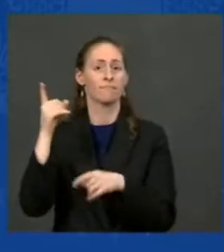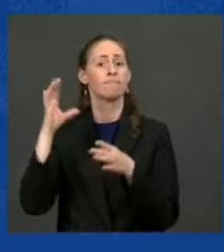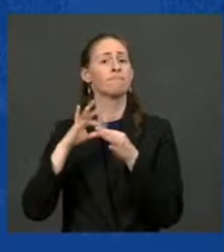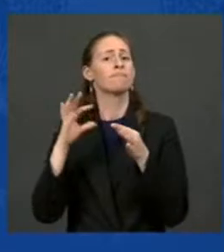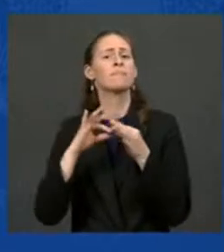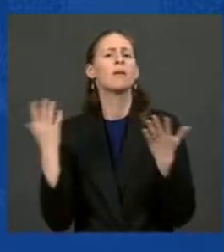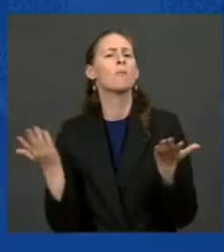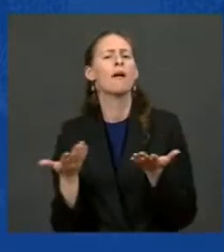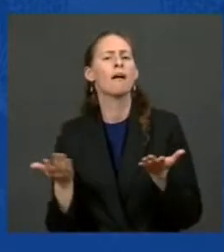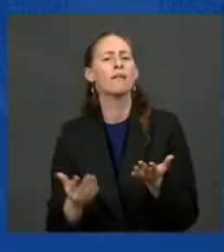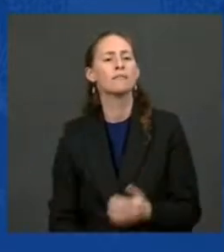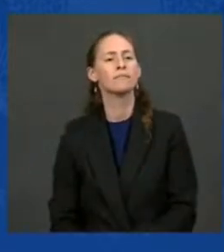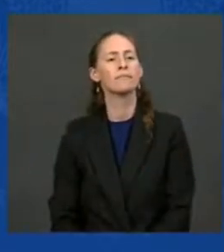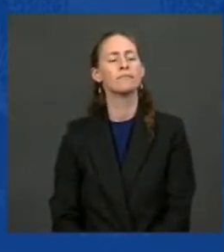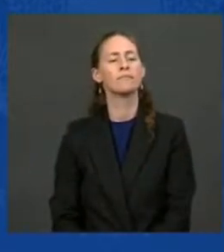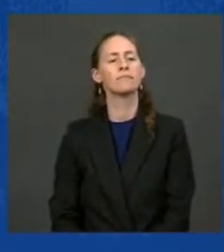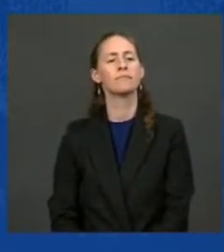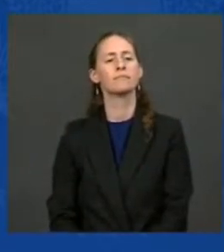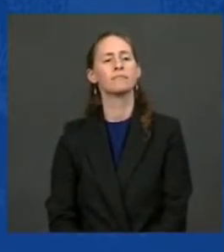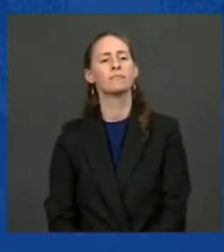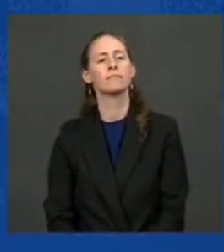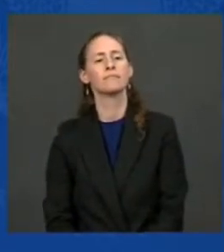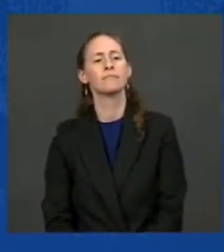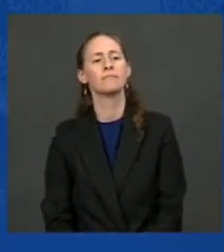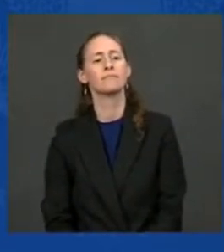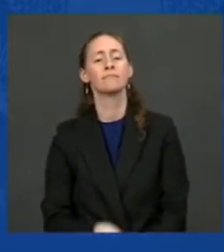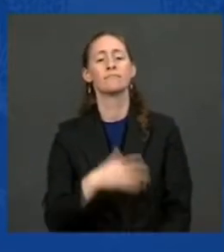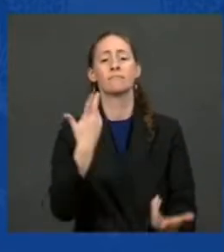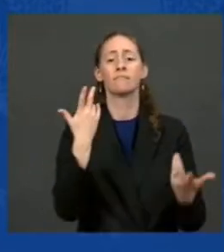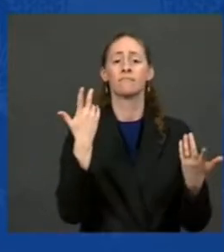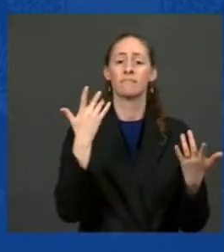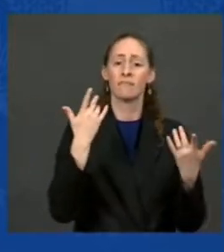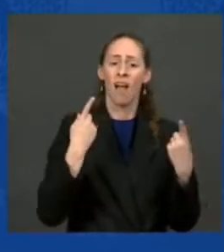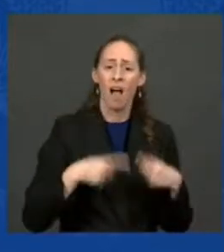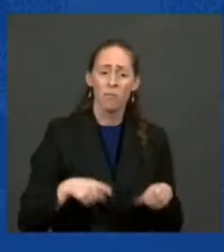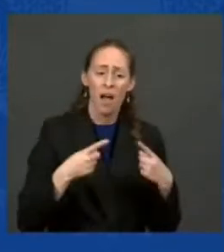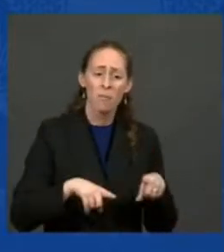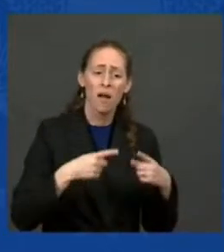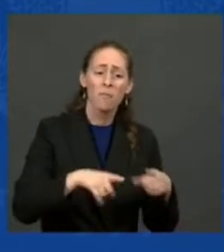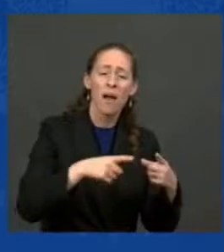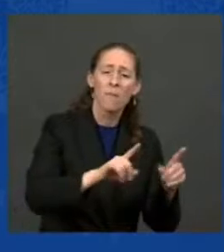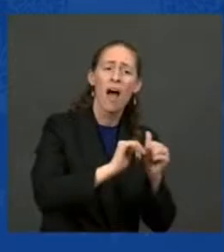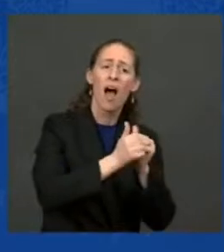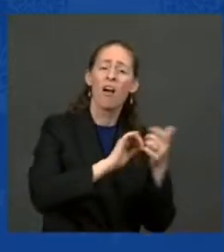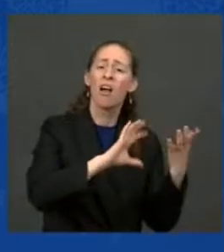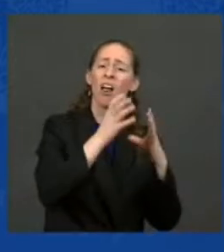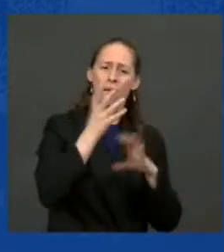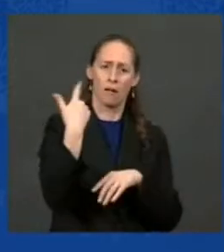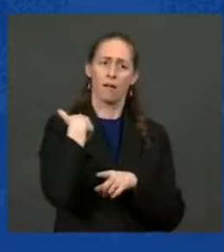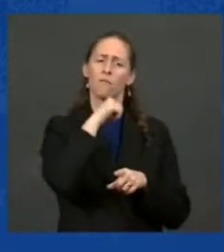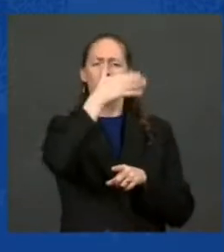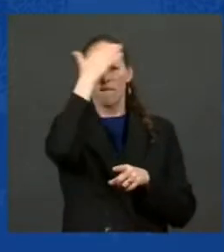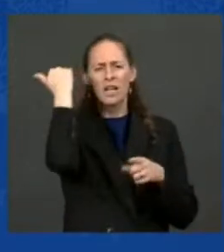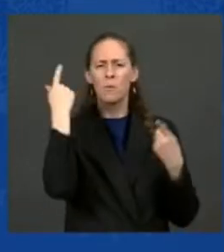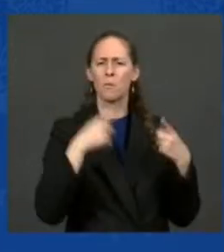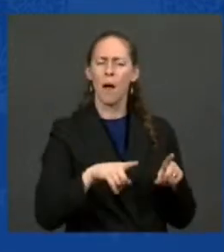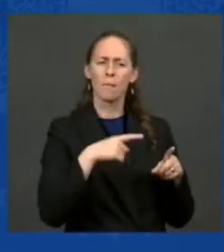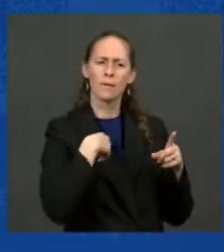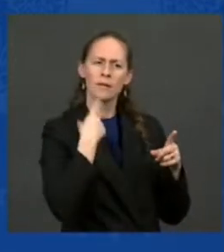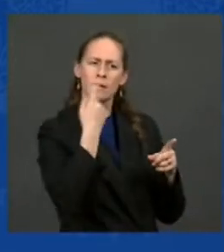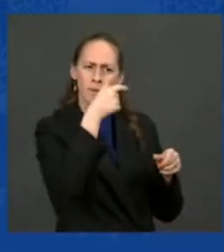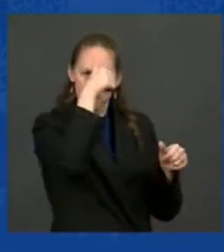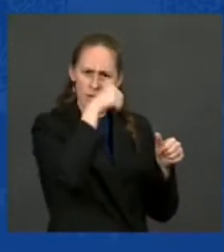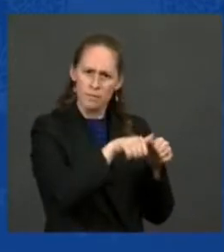road to tyranny, we must never forget, begins with the destruction of